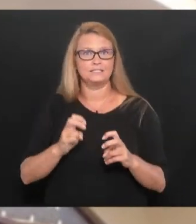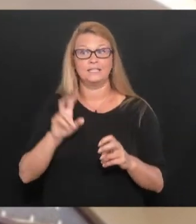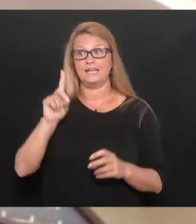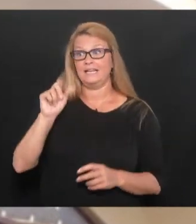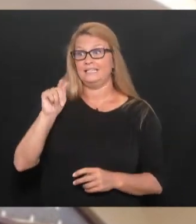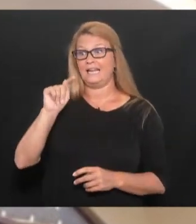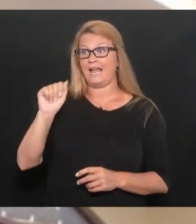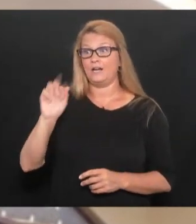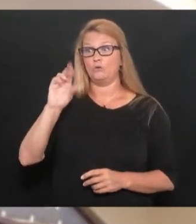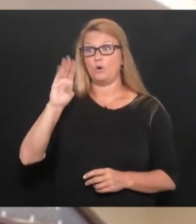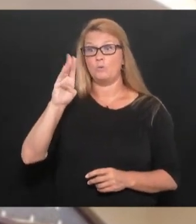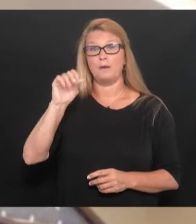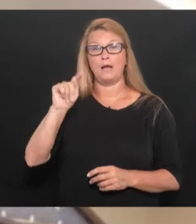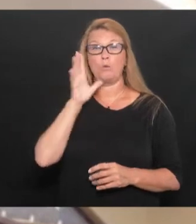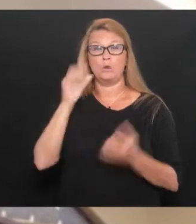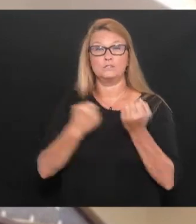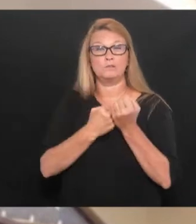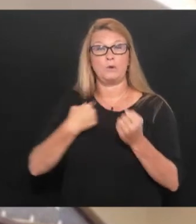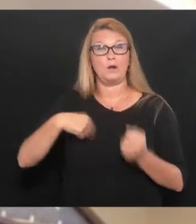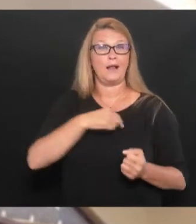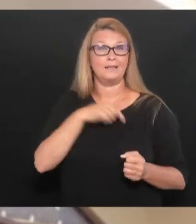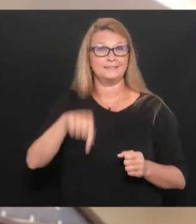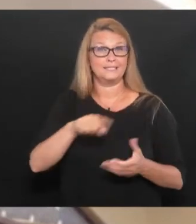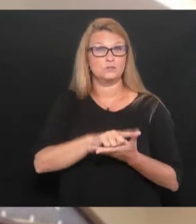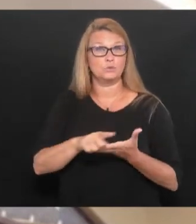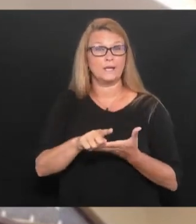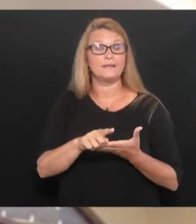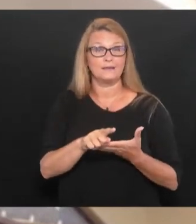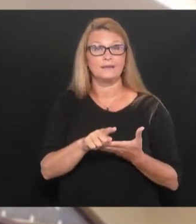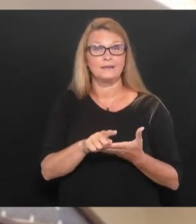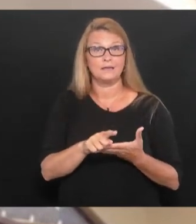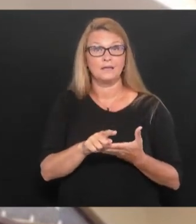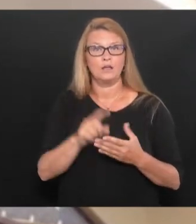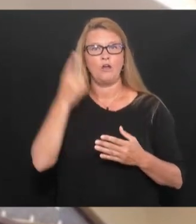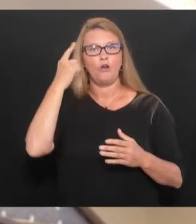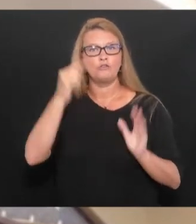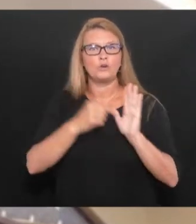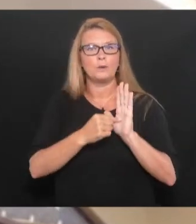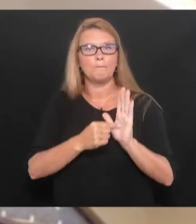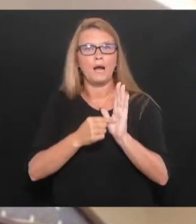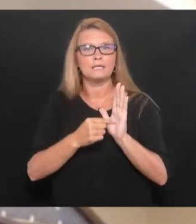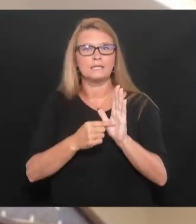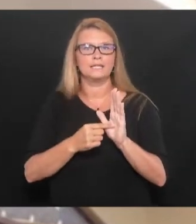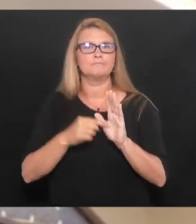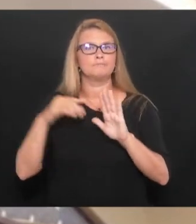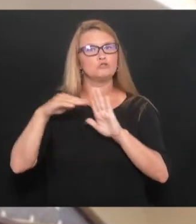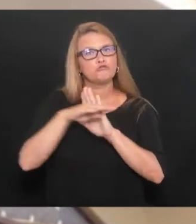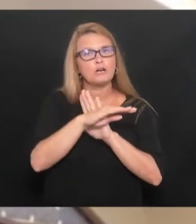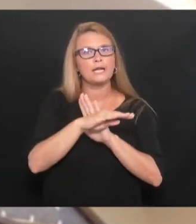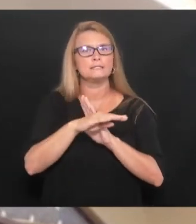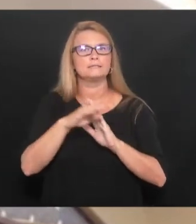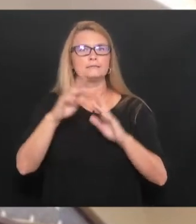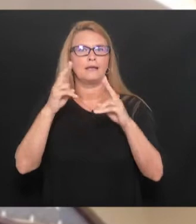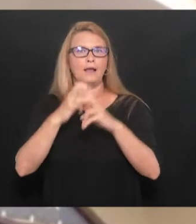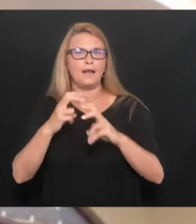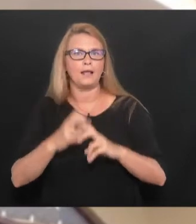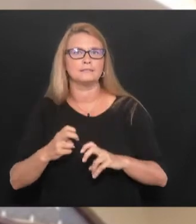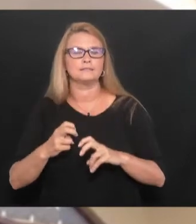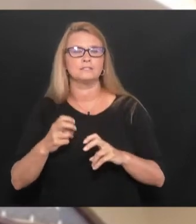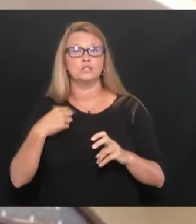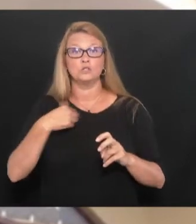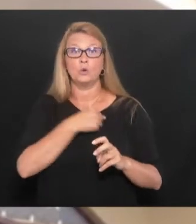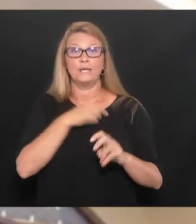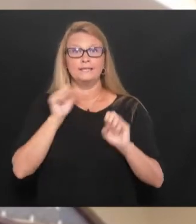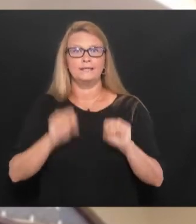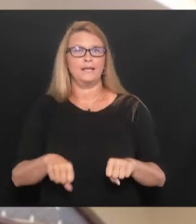be supporting us starting later this week with modeling and trends and trend analysis so that we can